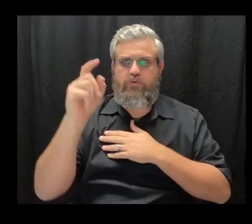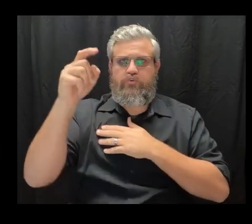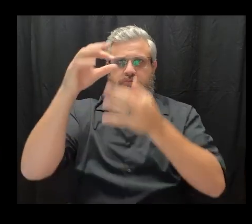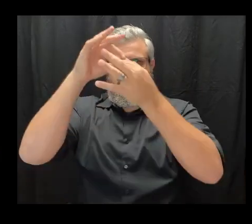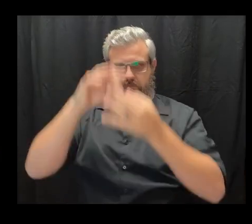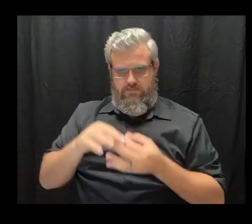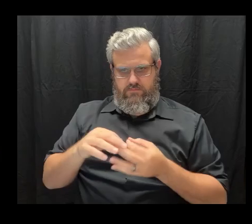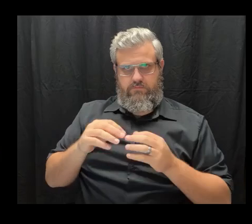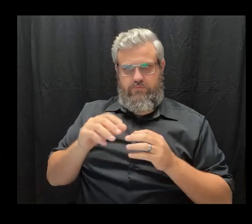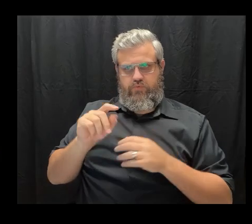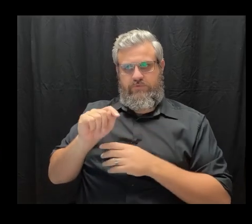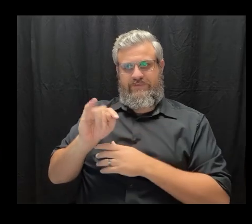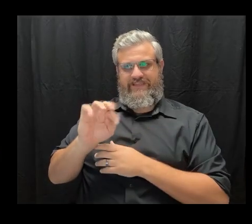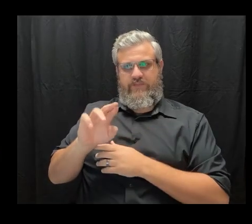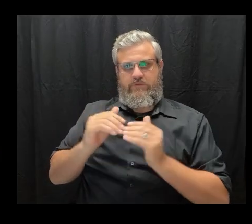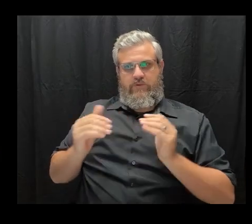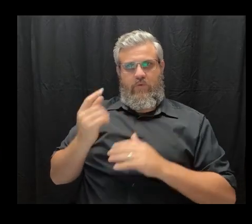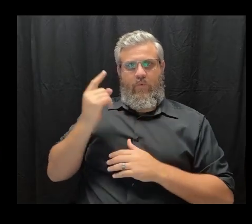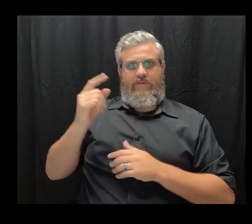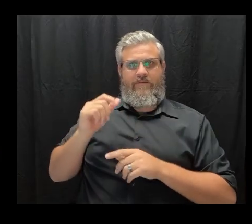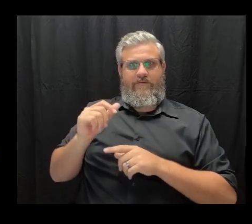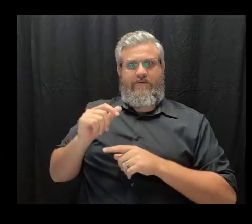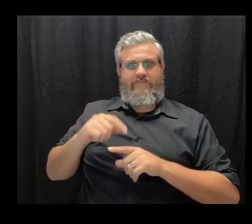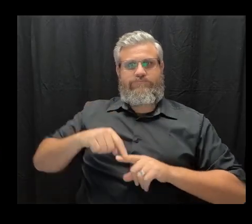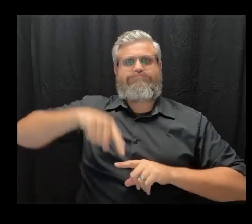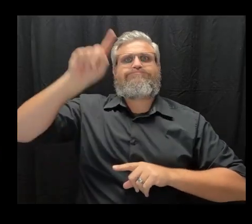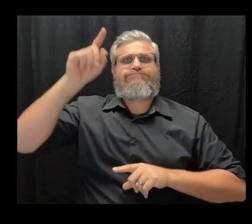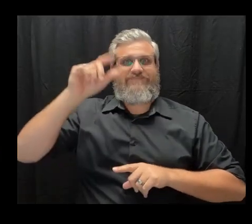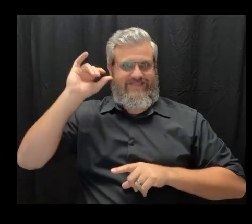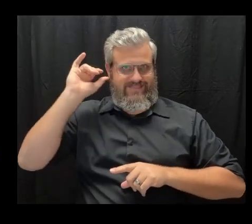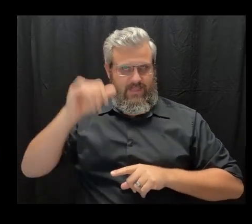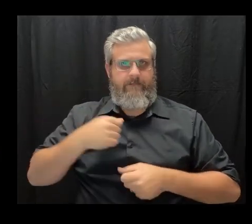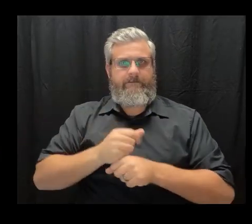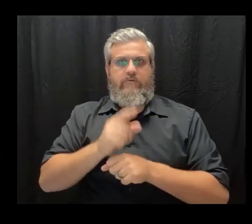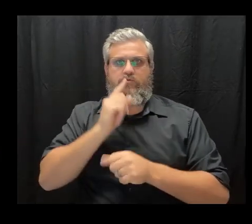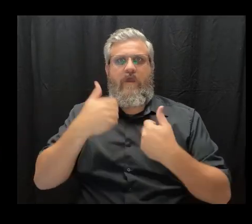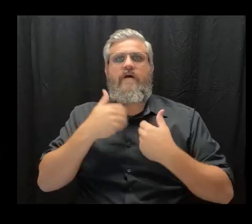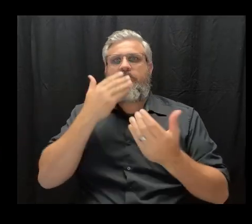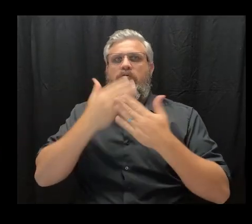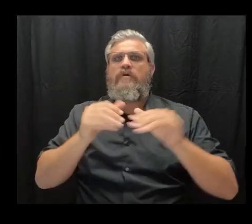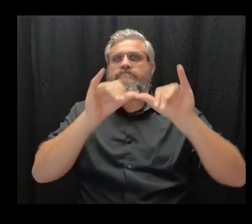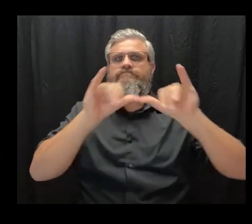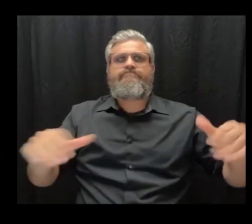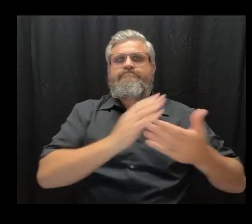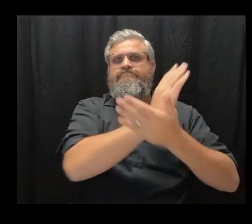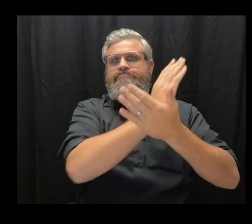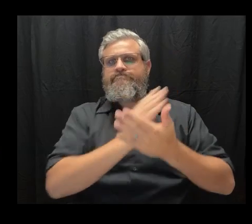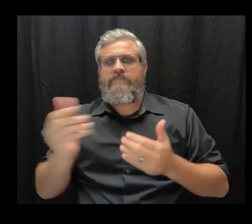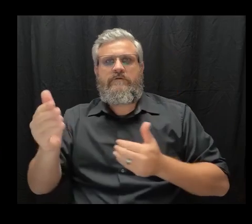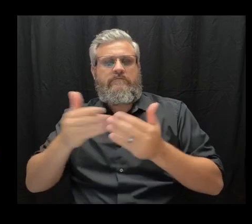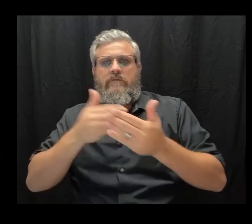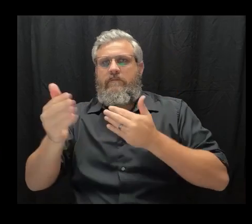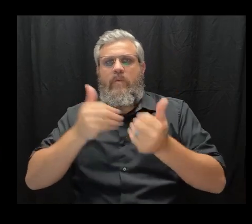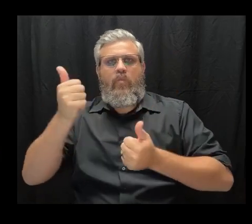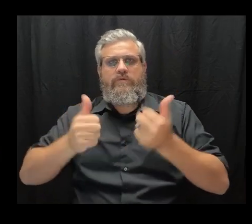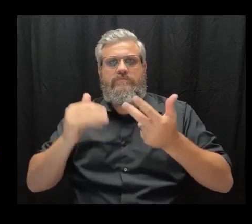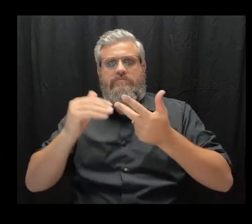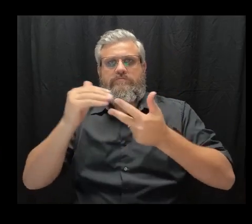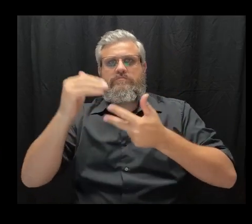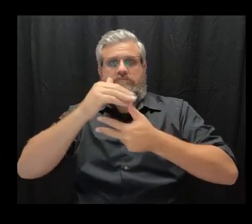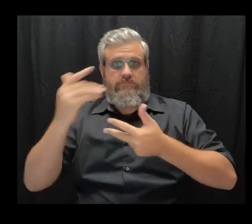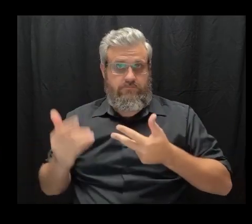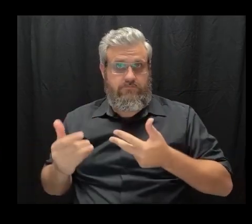practices. This alignment creates a seamless continuum of support across all tiers, ensuring that strategies are cohesive